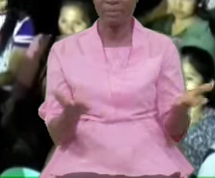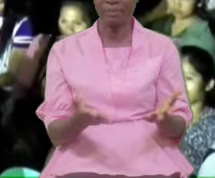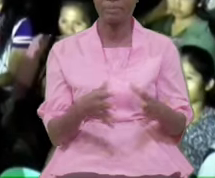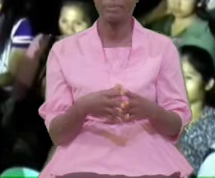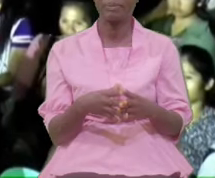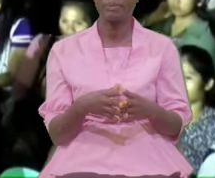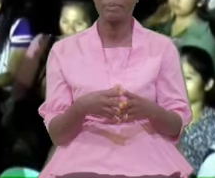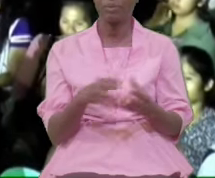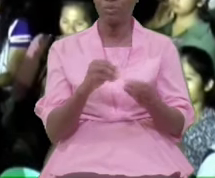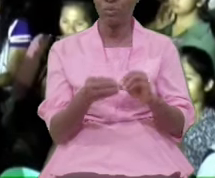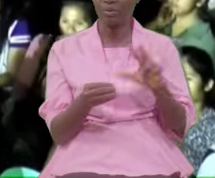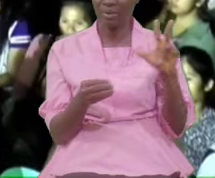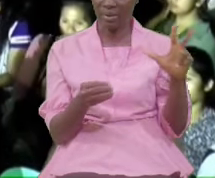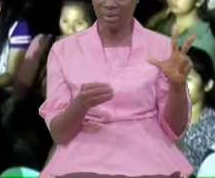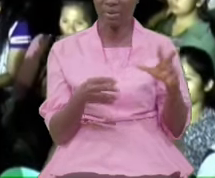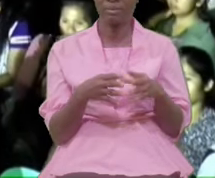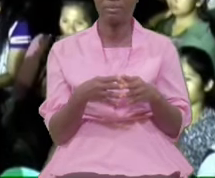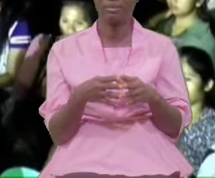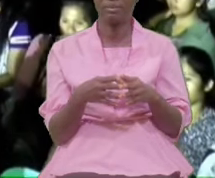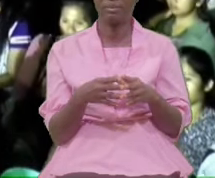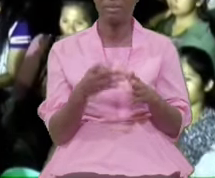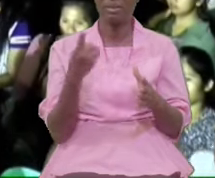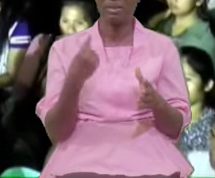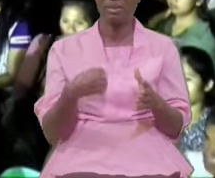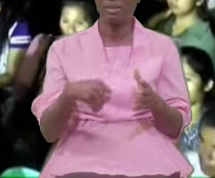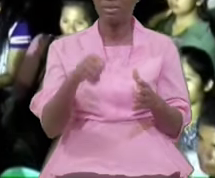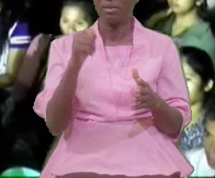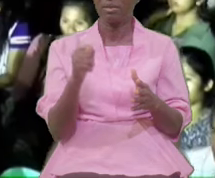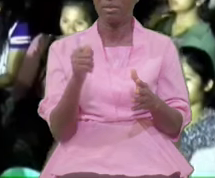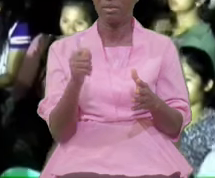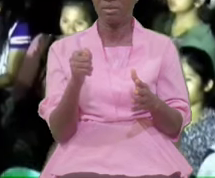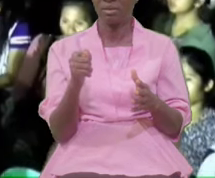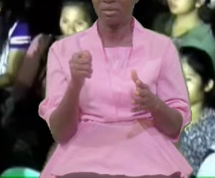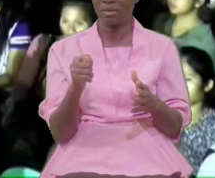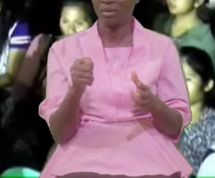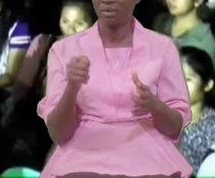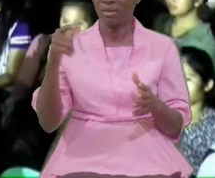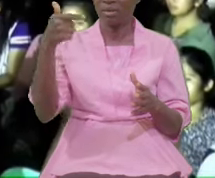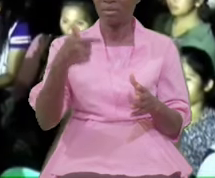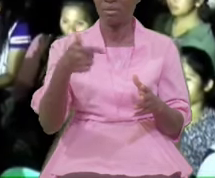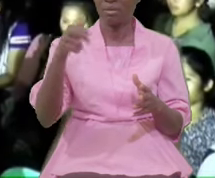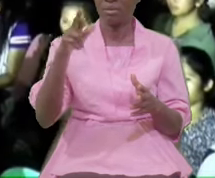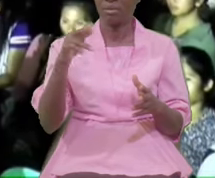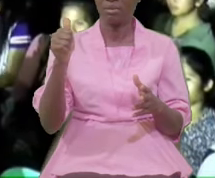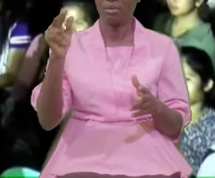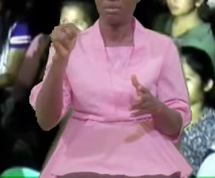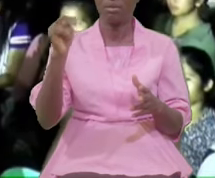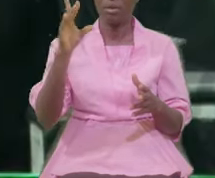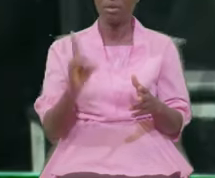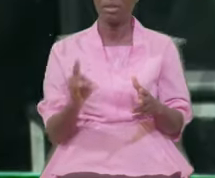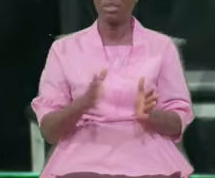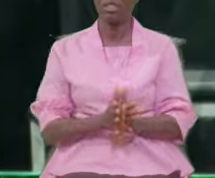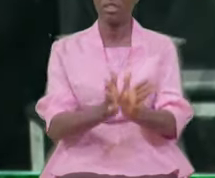number three We're Looking at the grand generous provision of supply for all